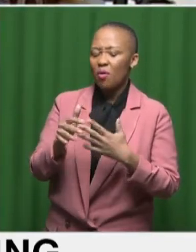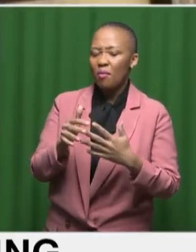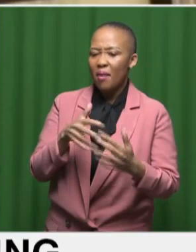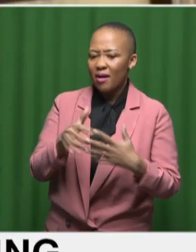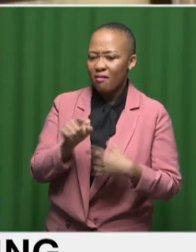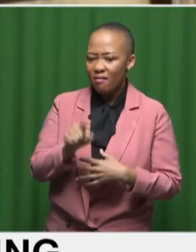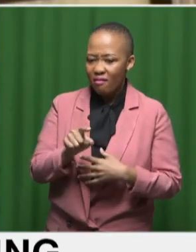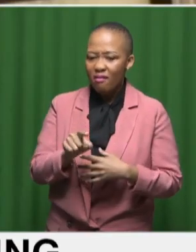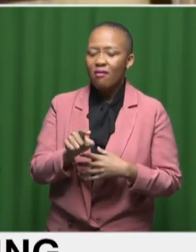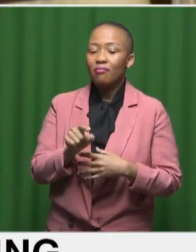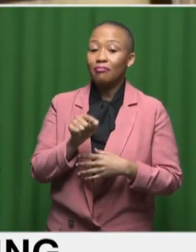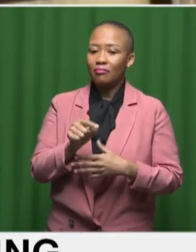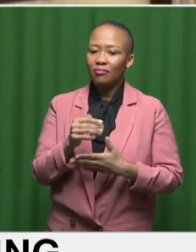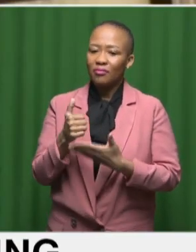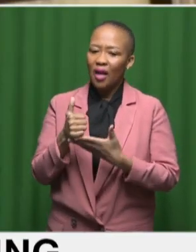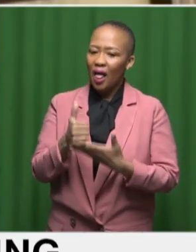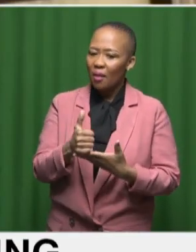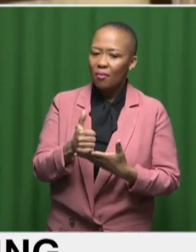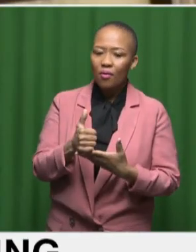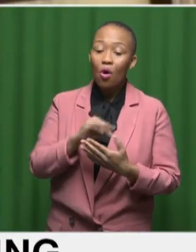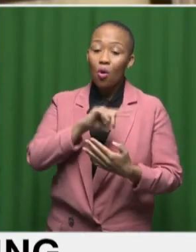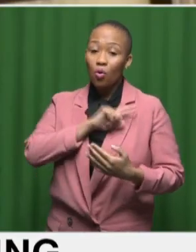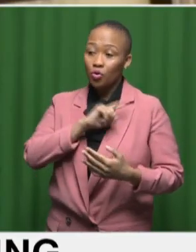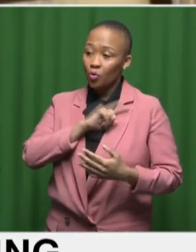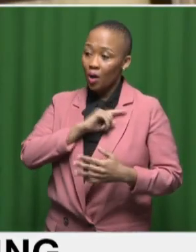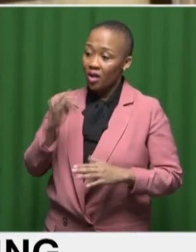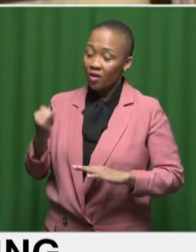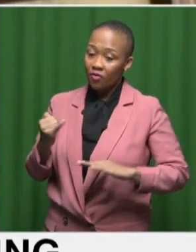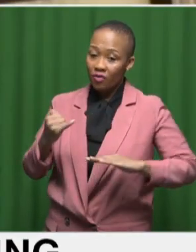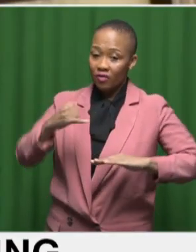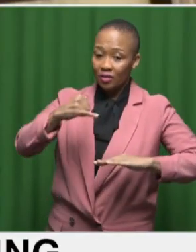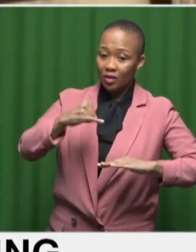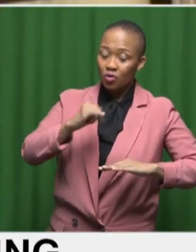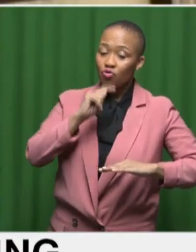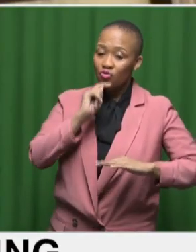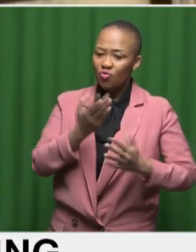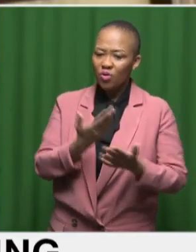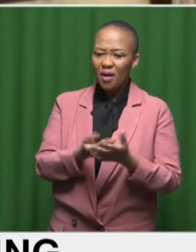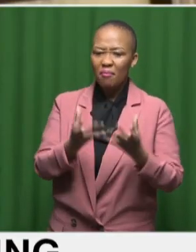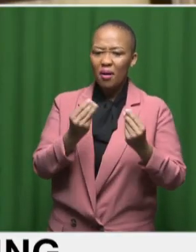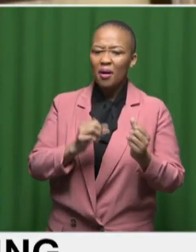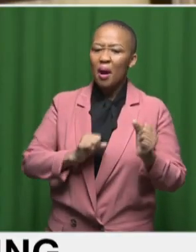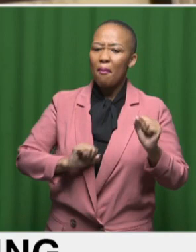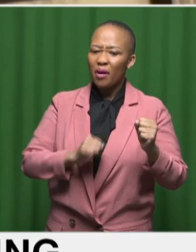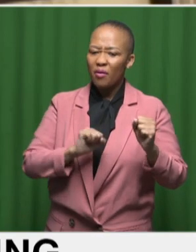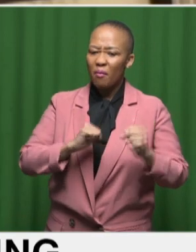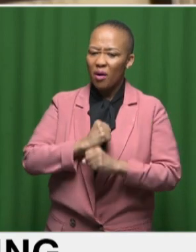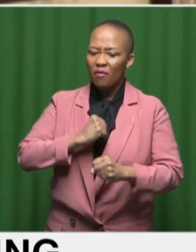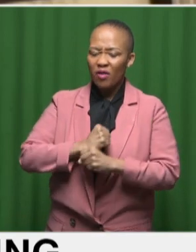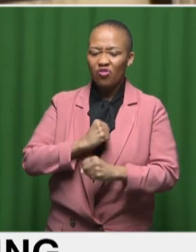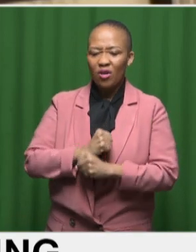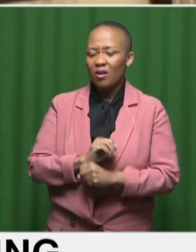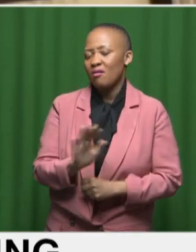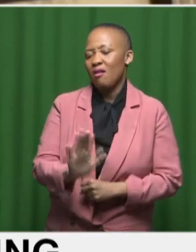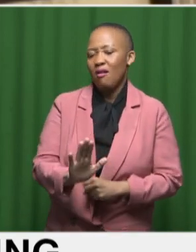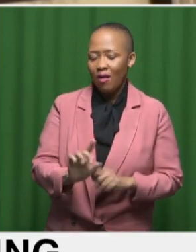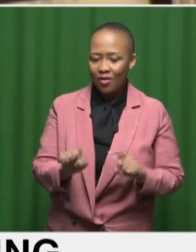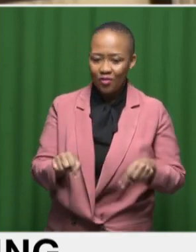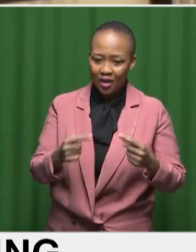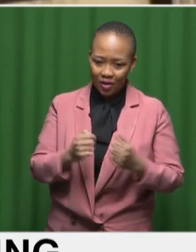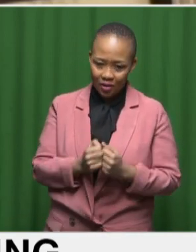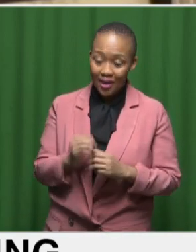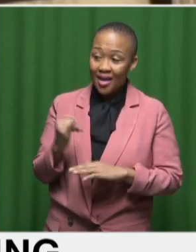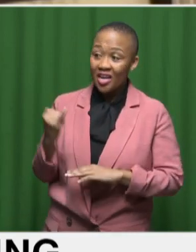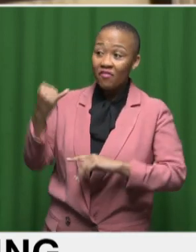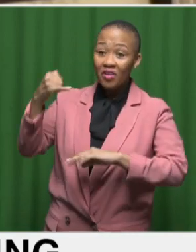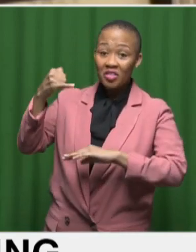you don't have enough investment, you're not going to get manufacturing going either. And one looks forward to the investment